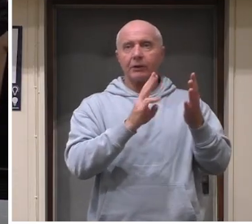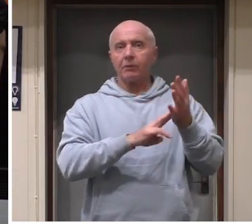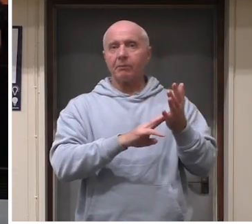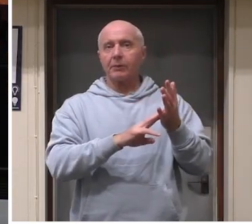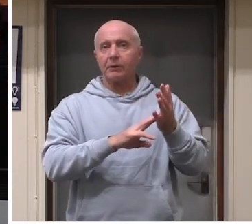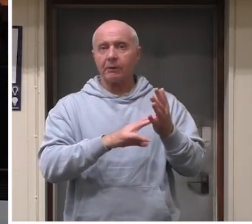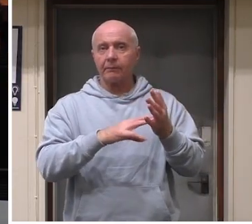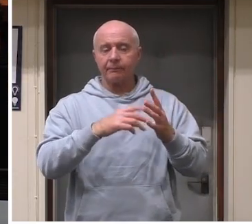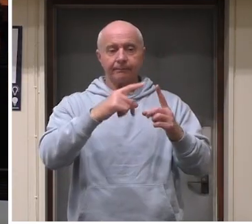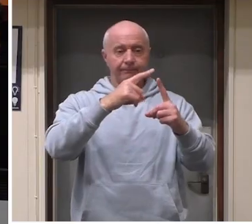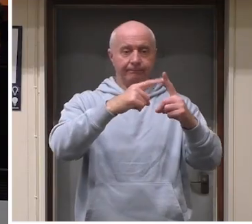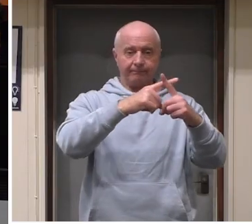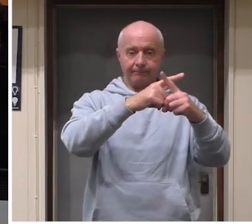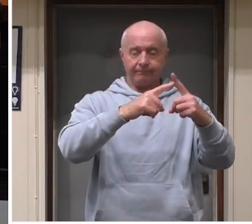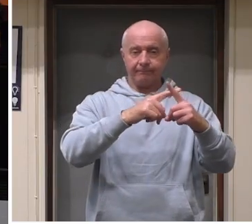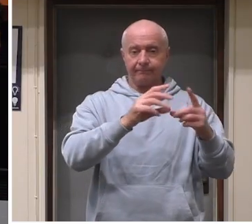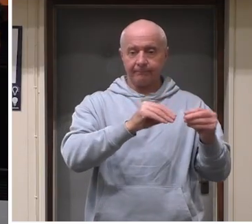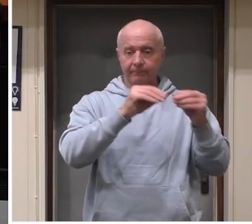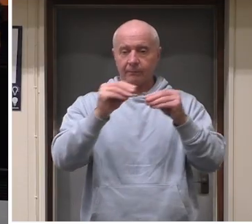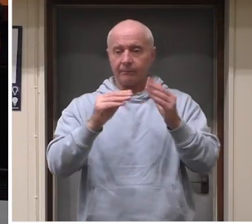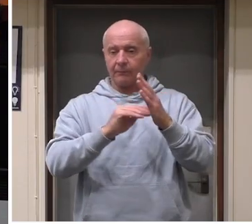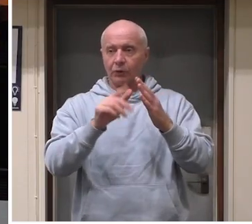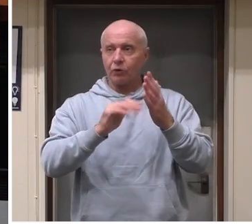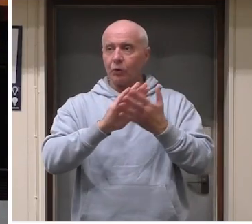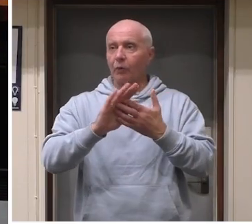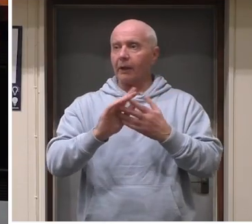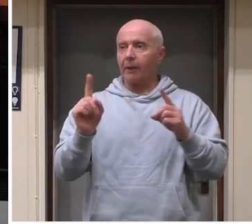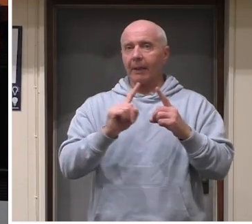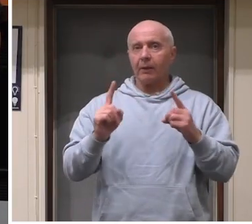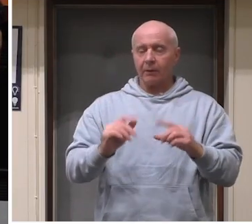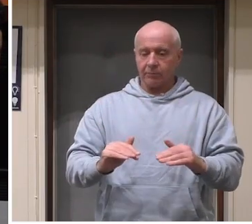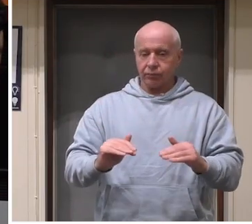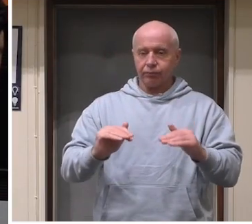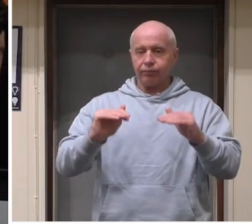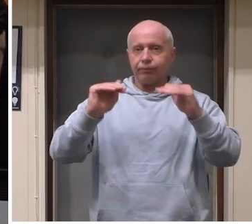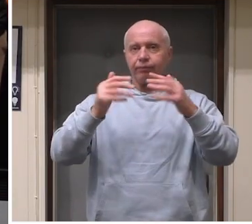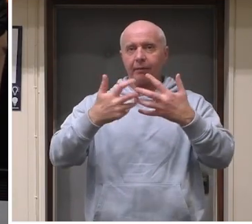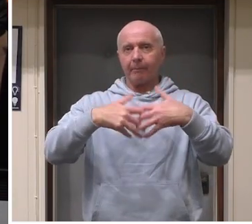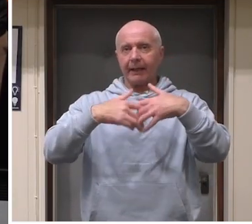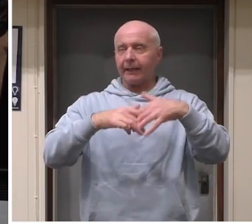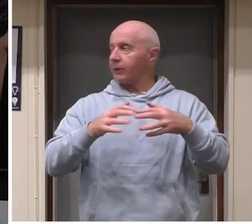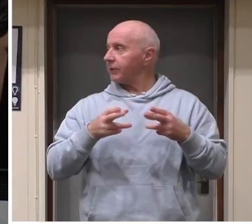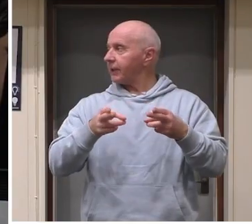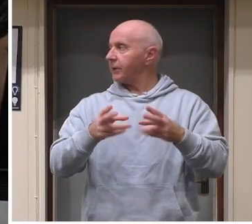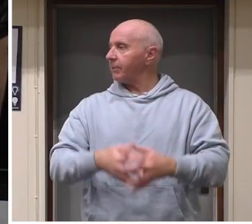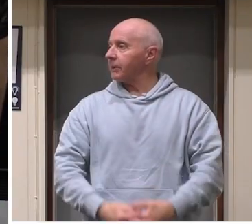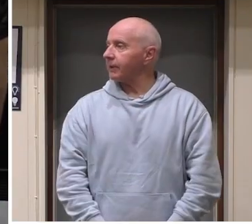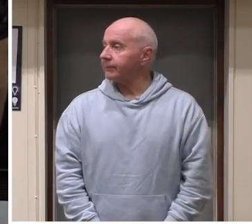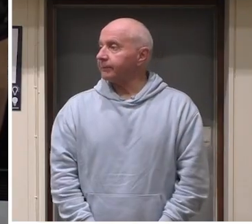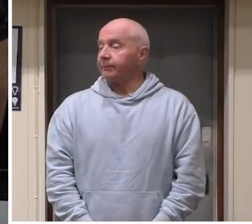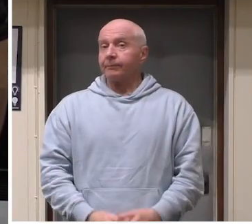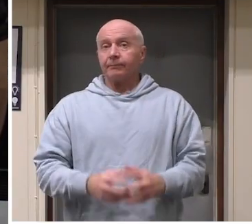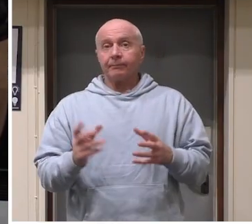following which he moved to Zurich to work on controlling the motion of levitated mechanical systems. I'm hoping this is right so far. Good. Since joining the